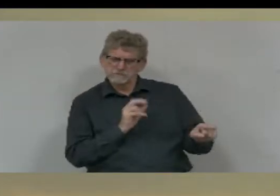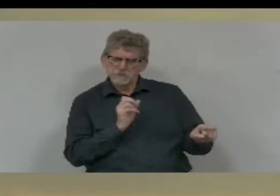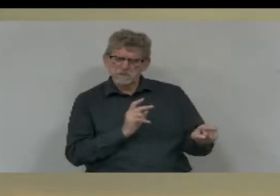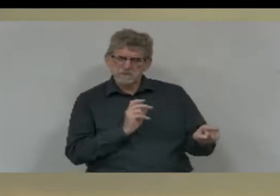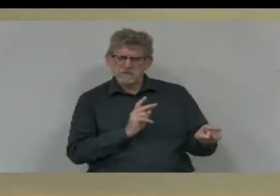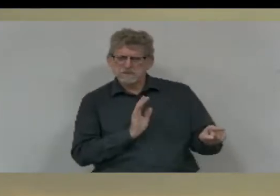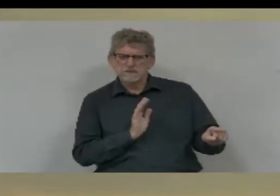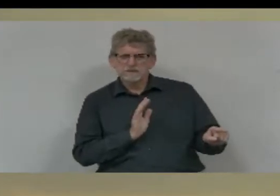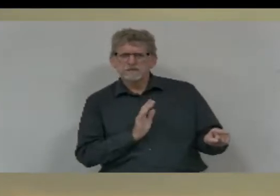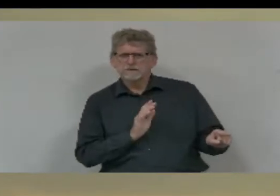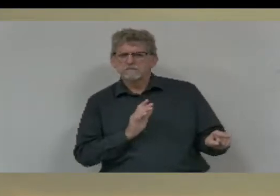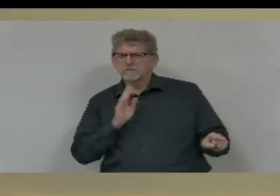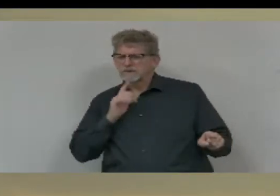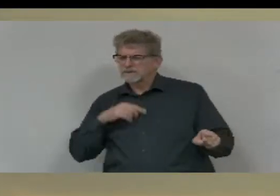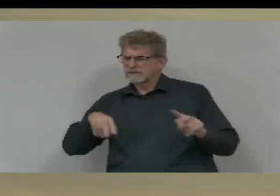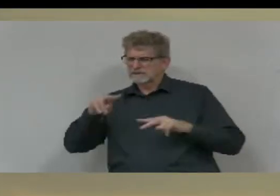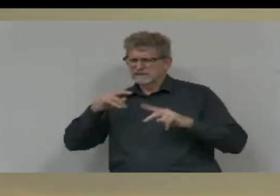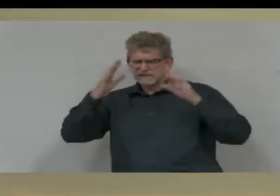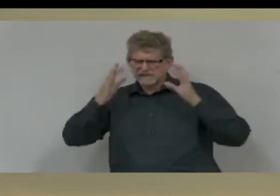decisions on our local data.